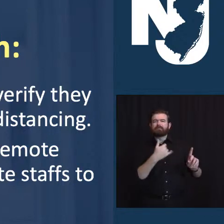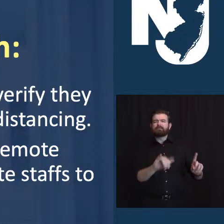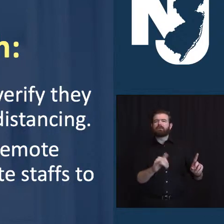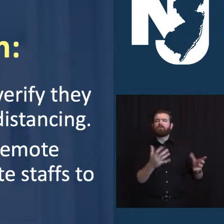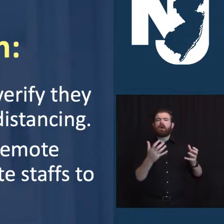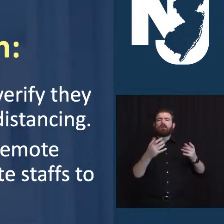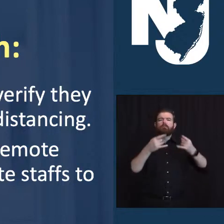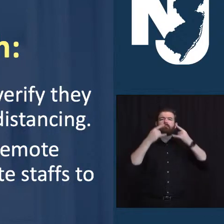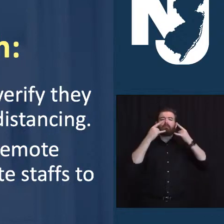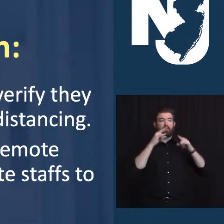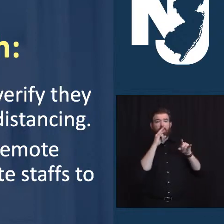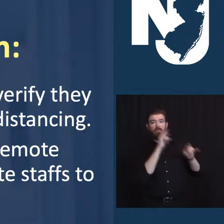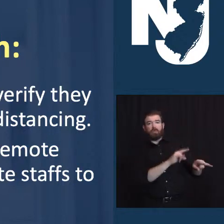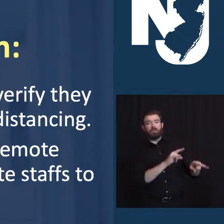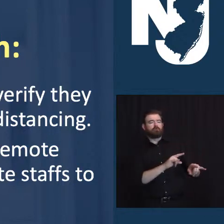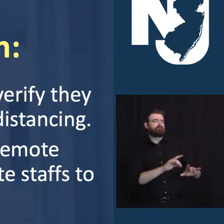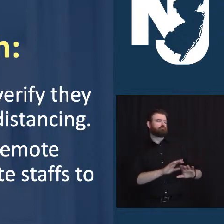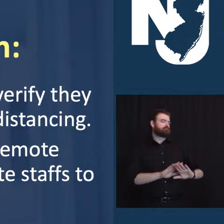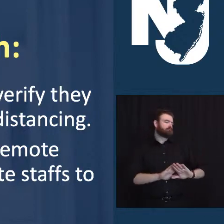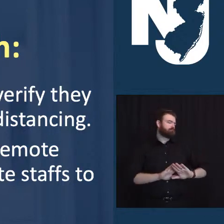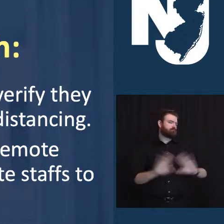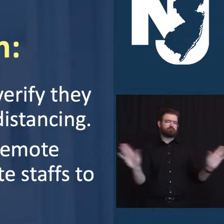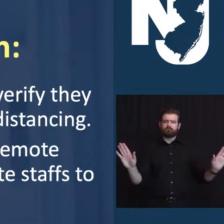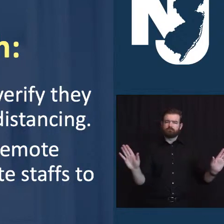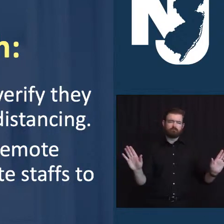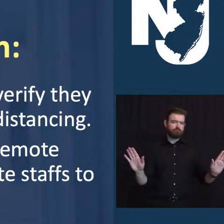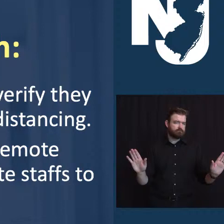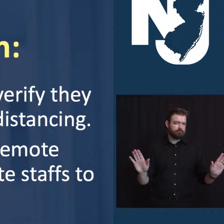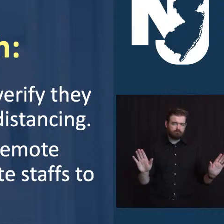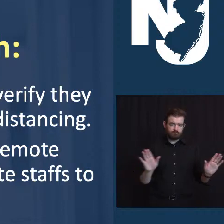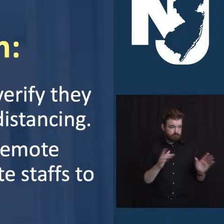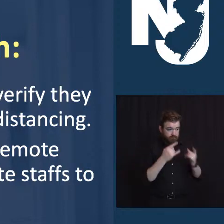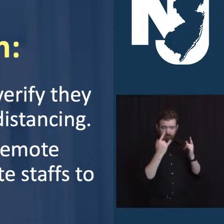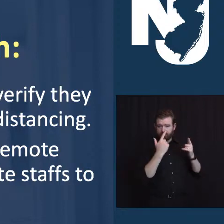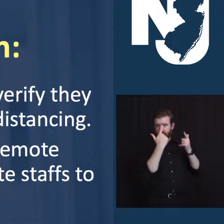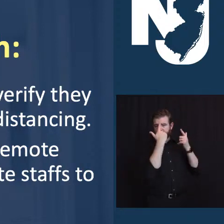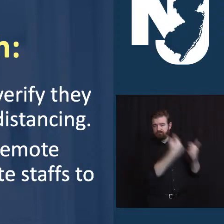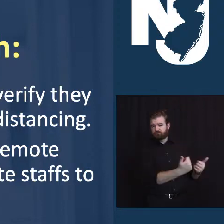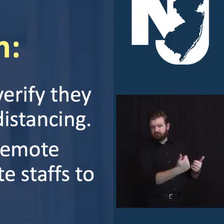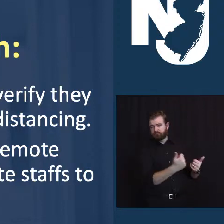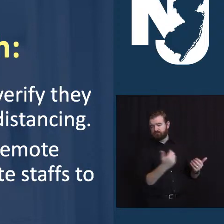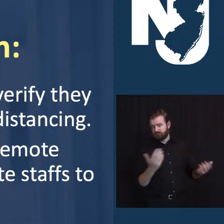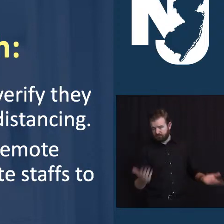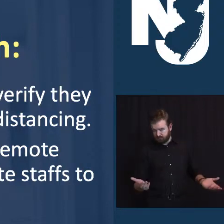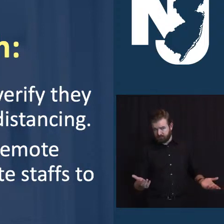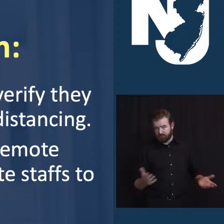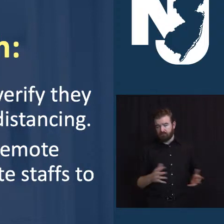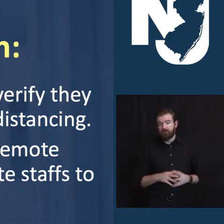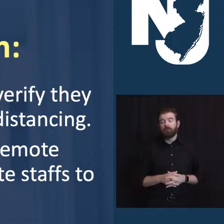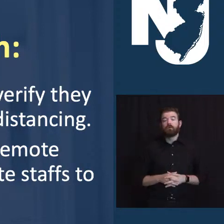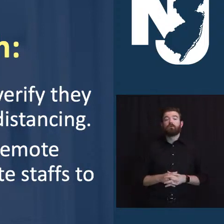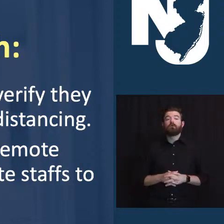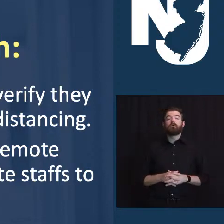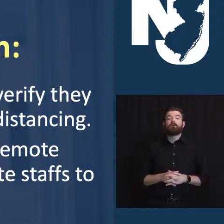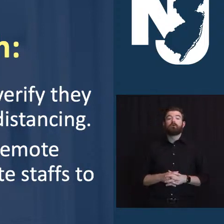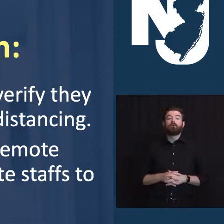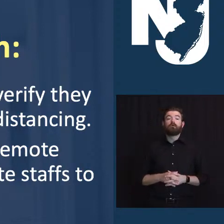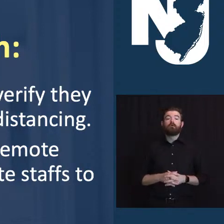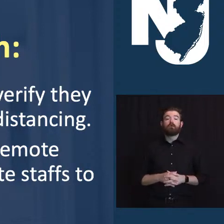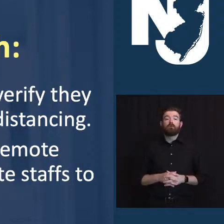coworker. And at this time, we are going to continue requiring state employees to mask